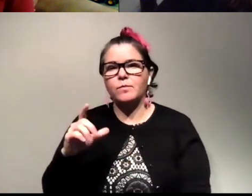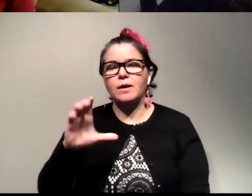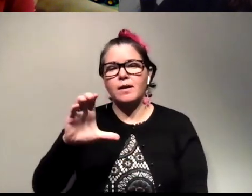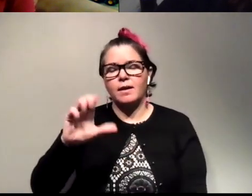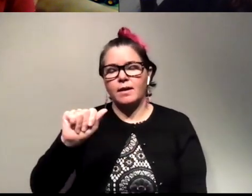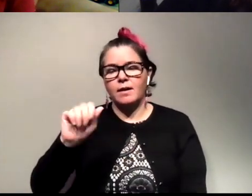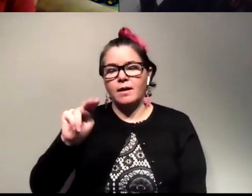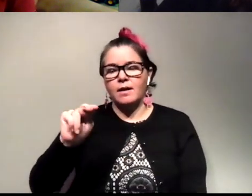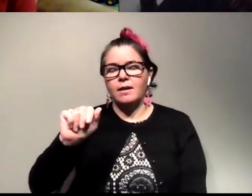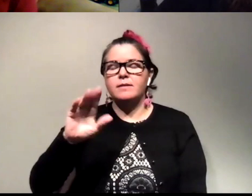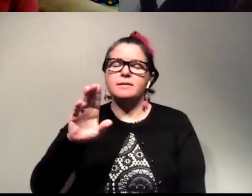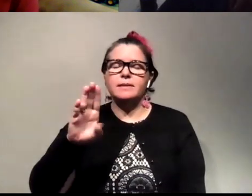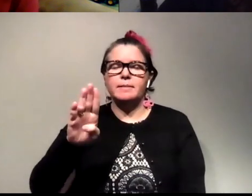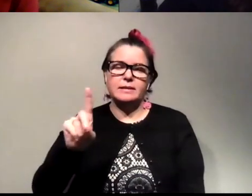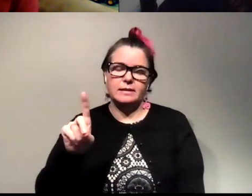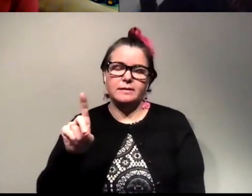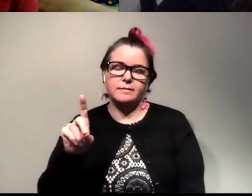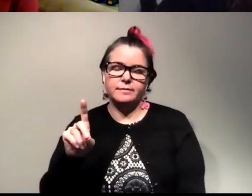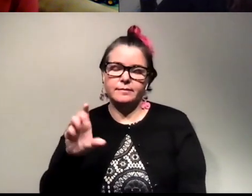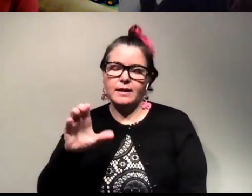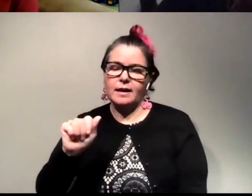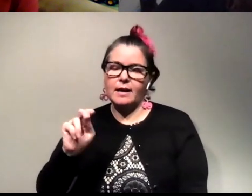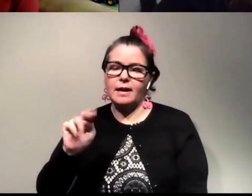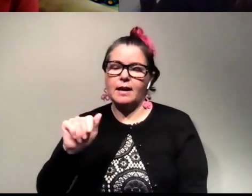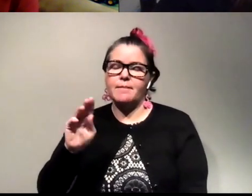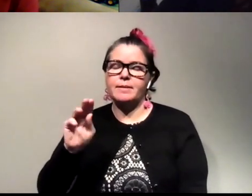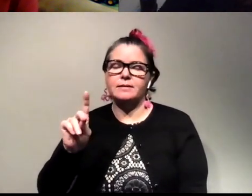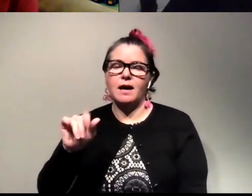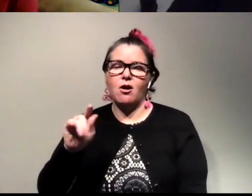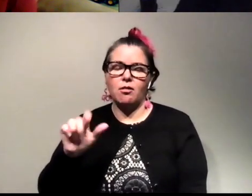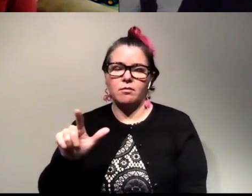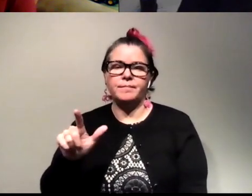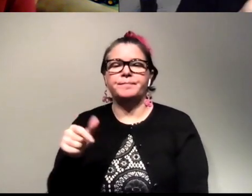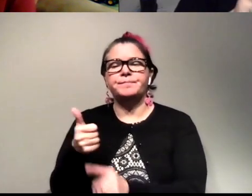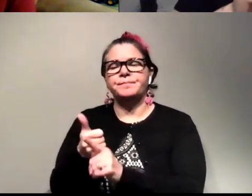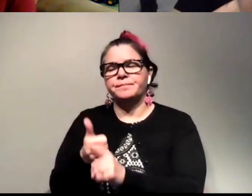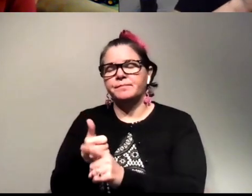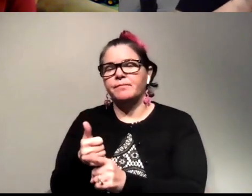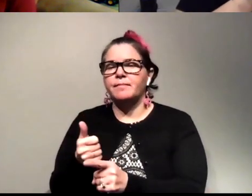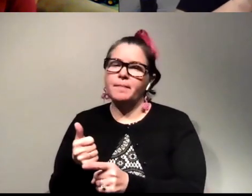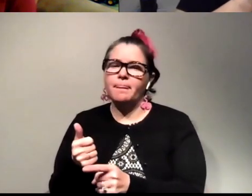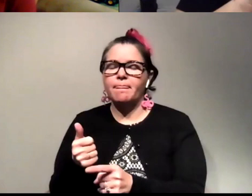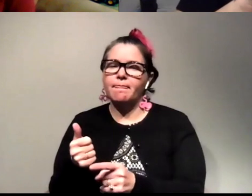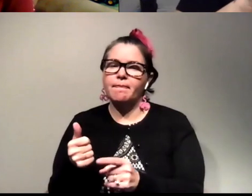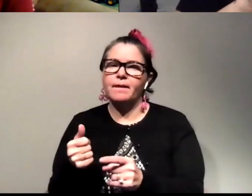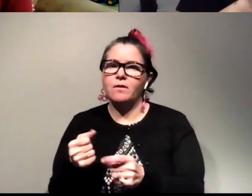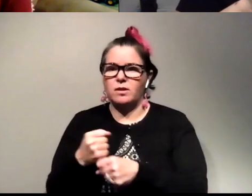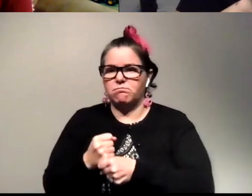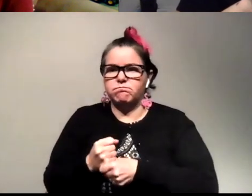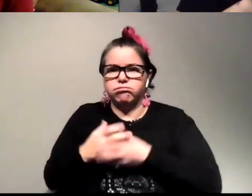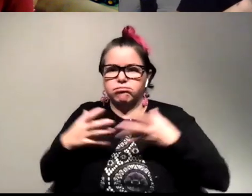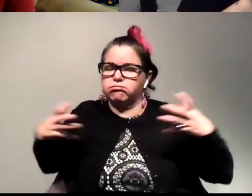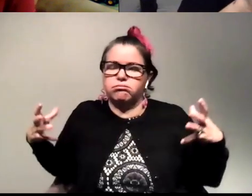cannabidiol, or CBD. And CBD has been sort of really exploding